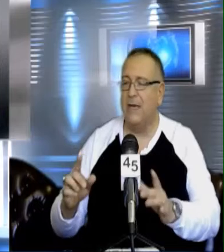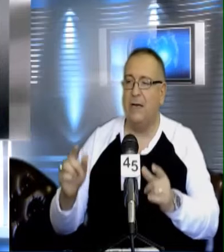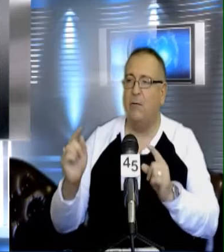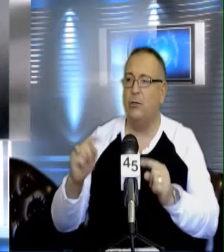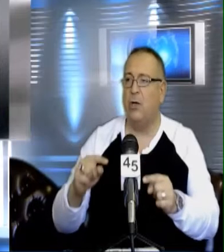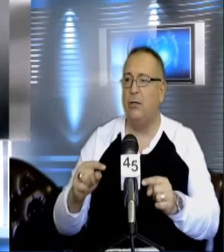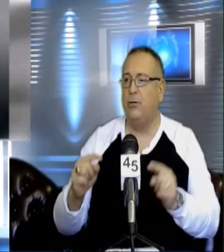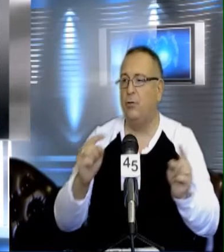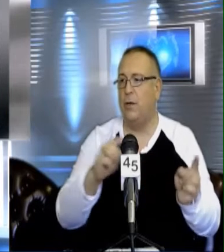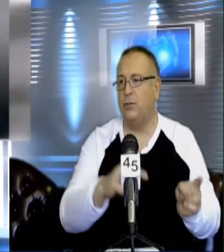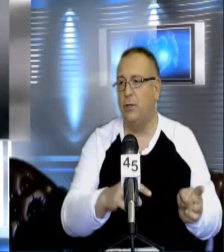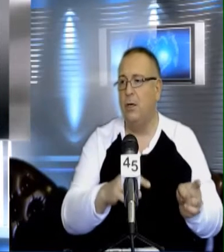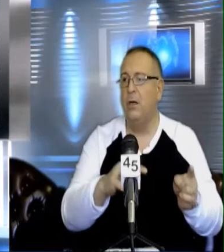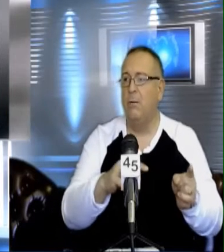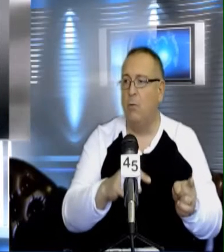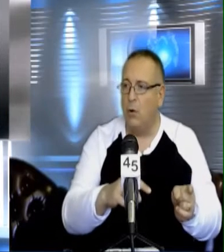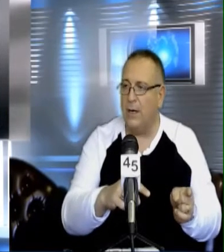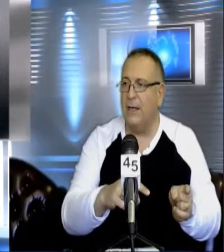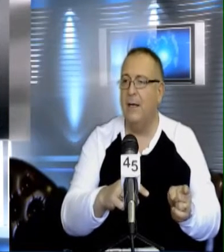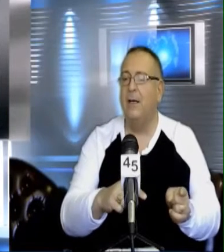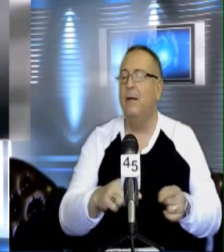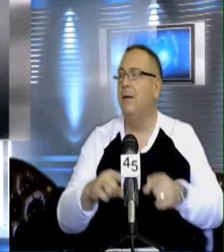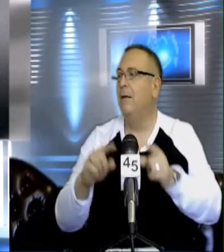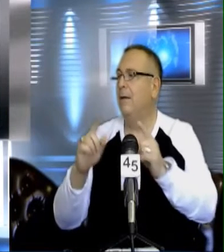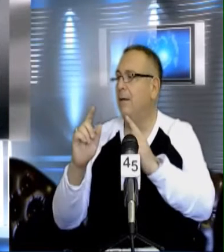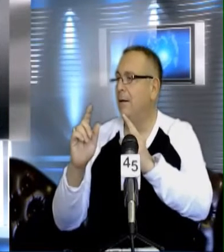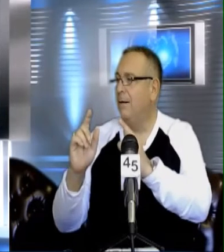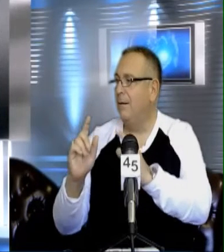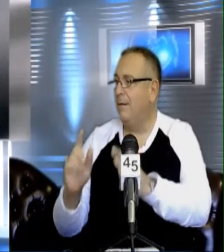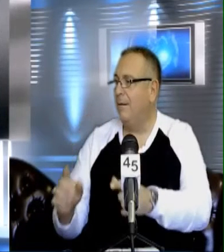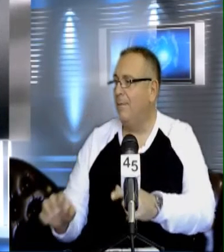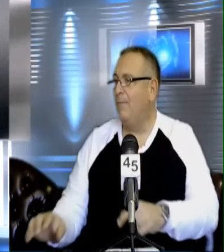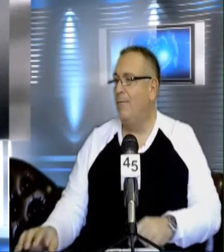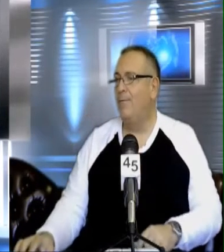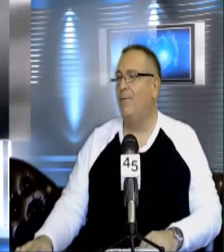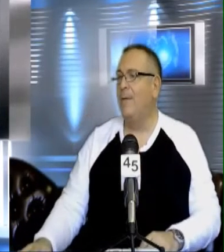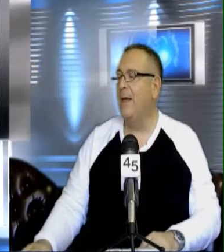thing again, it was on Newswatch morning.